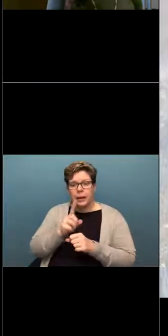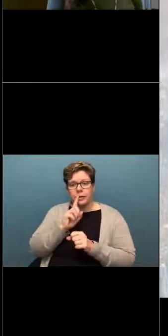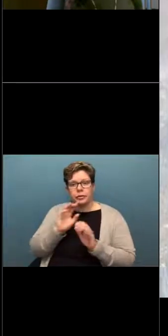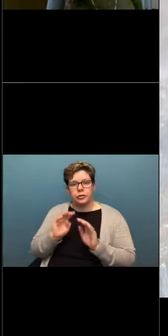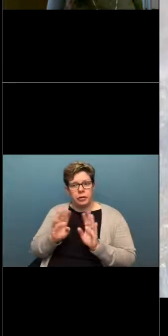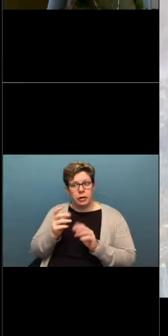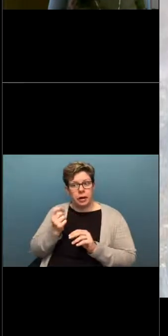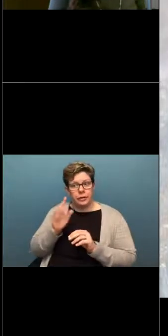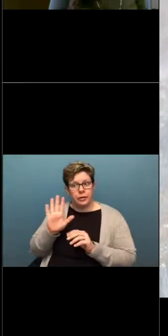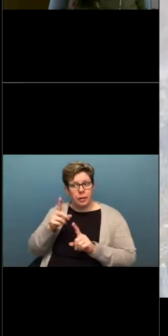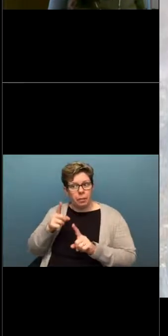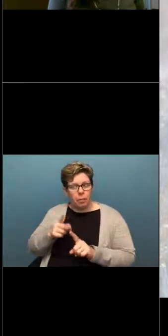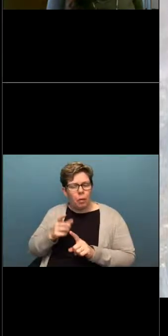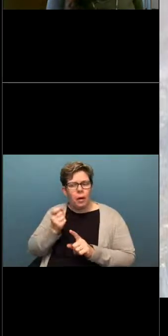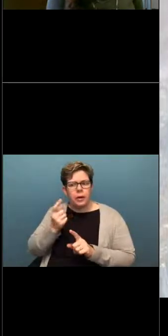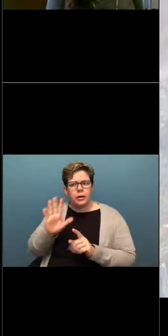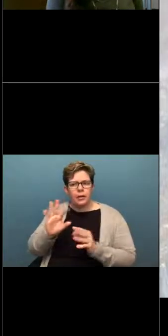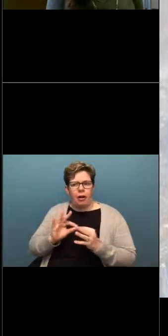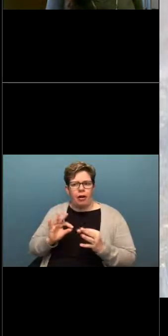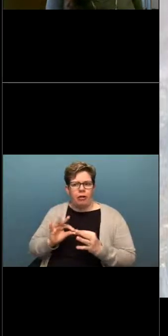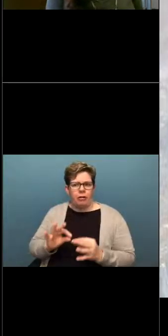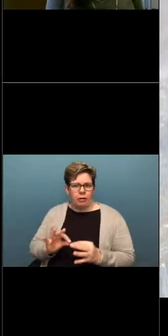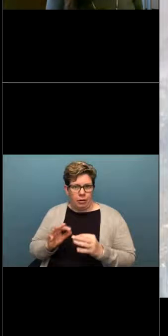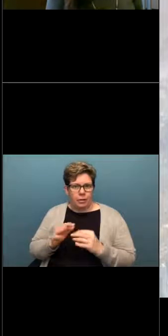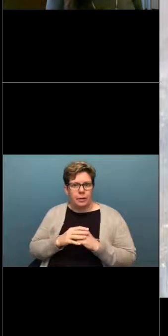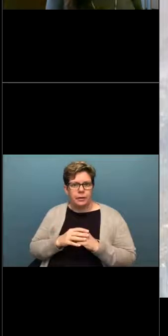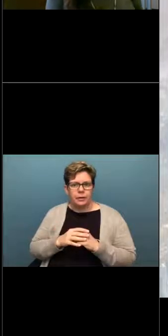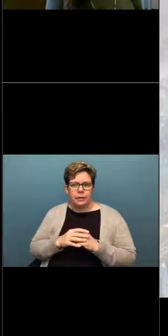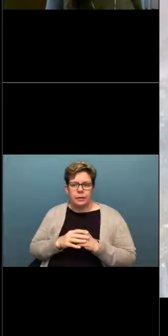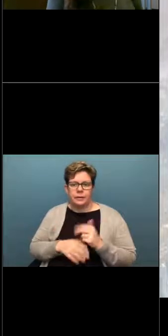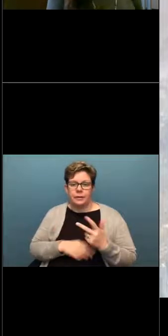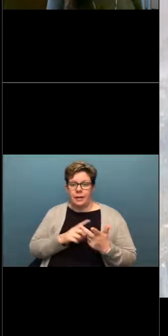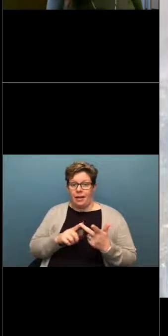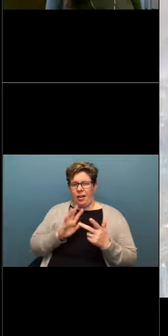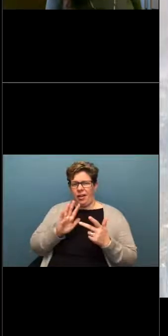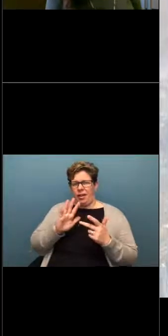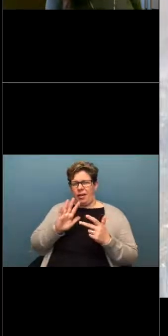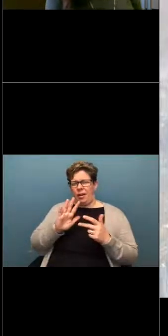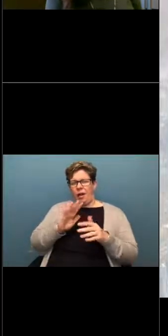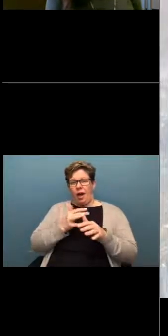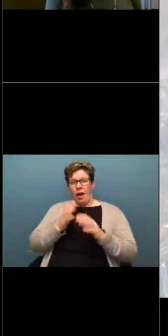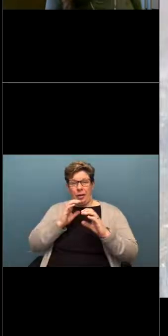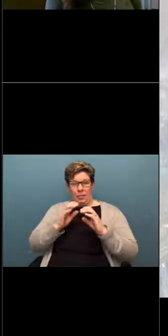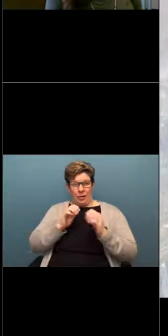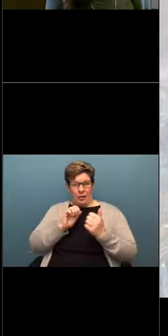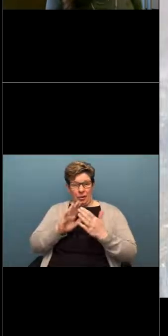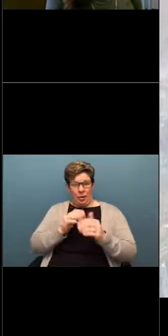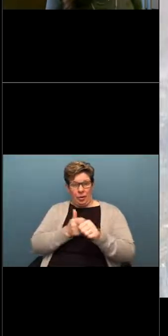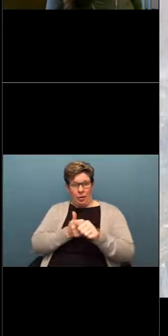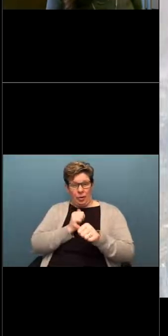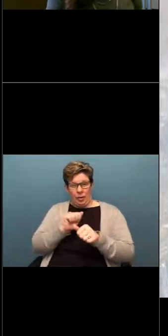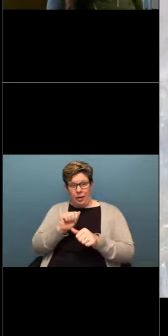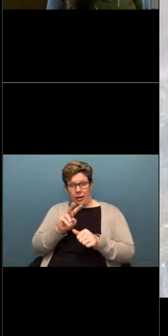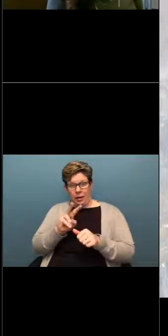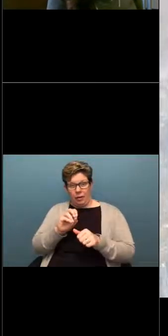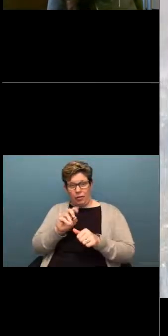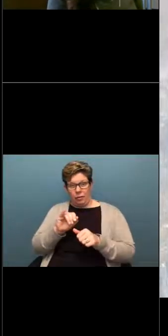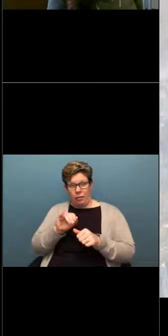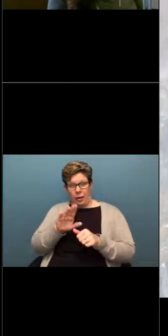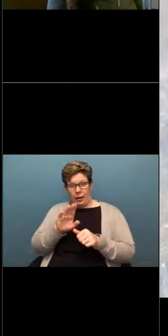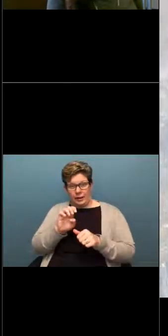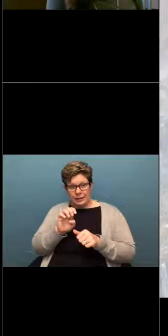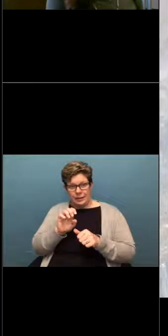you're understanding what a patient has told you. Avoidance. So it wasn't that long ago that most doctors actually